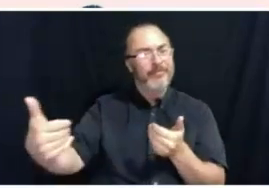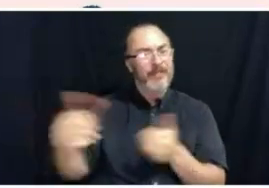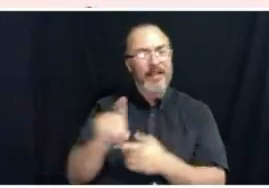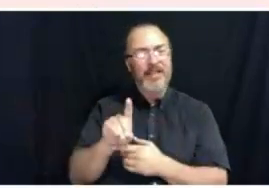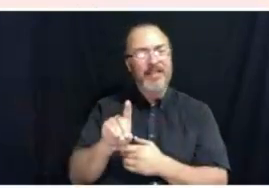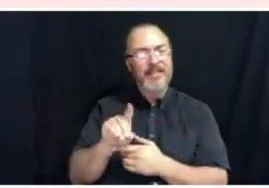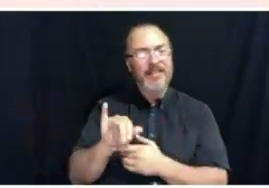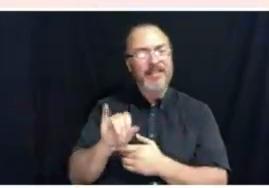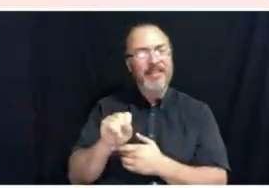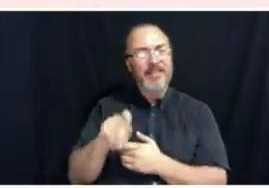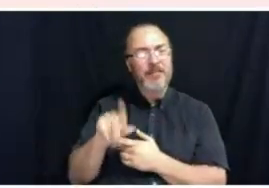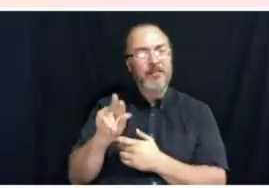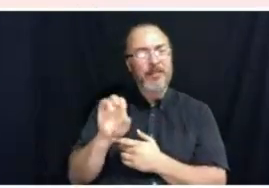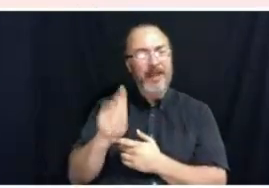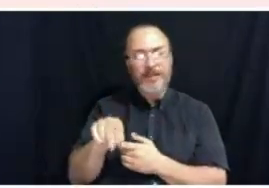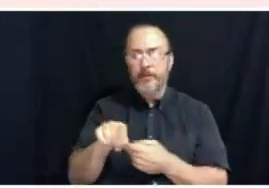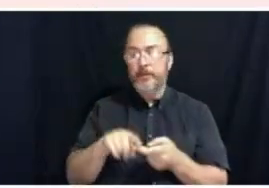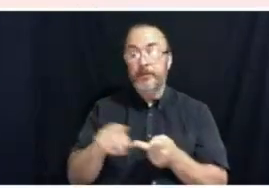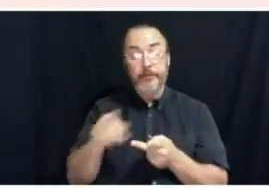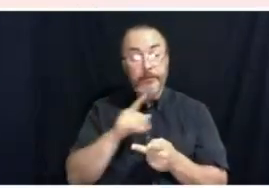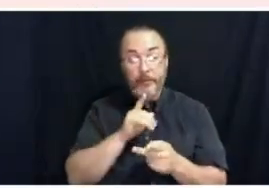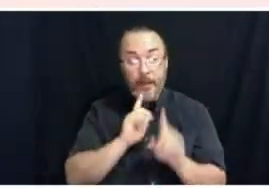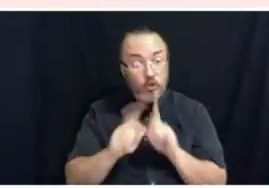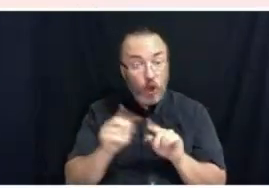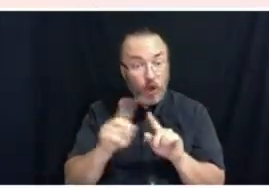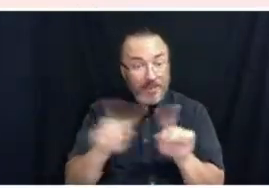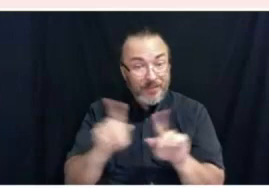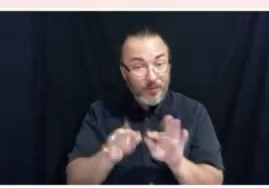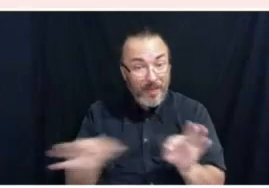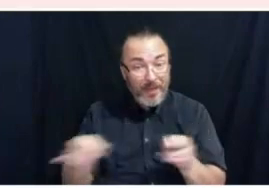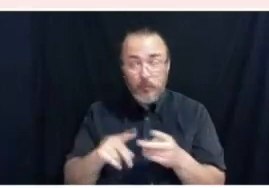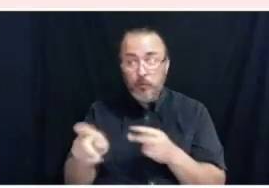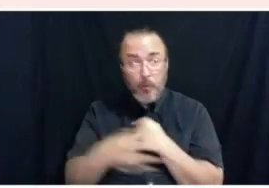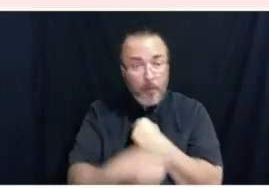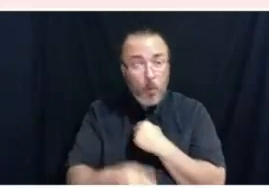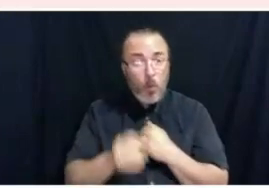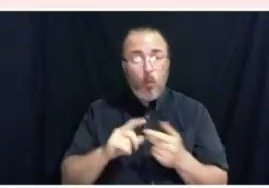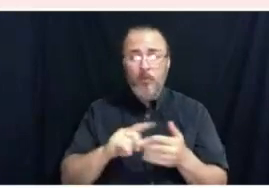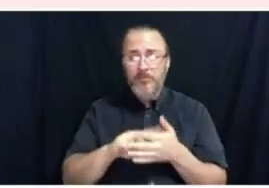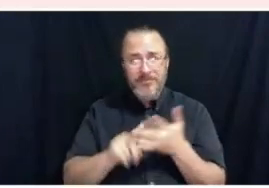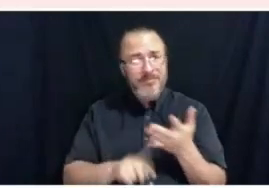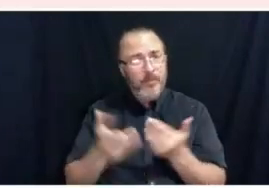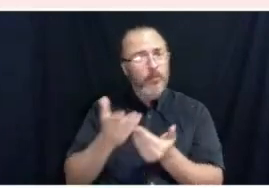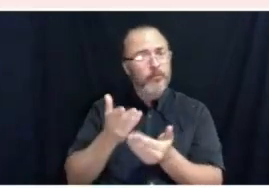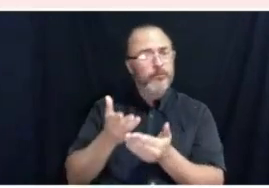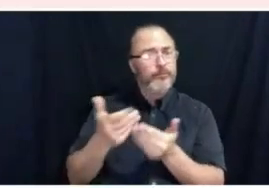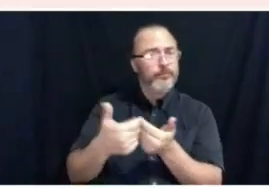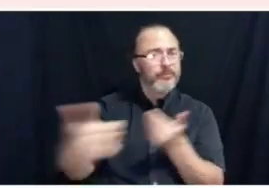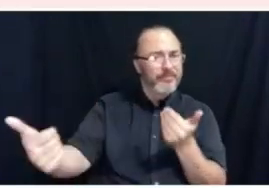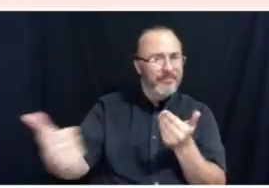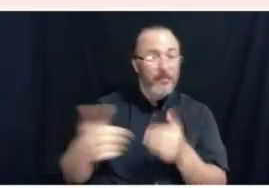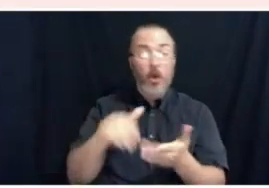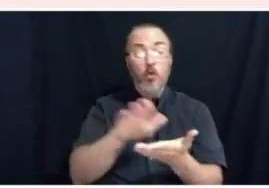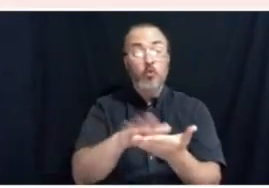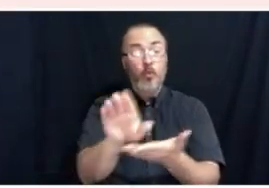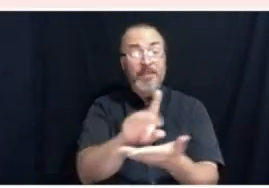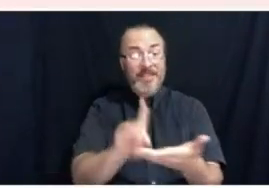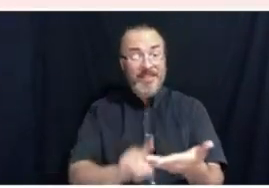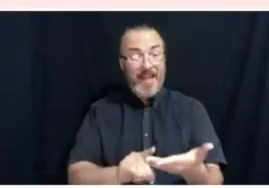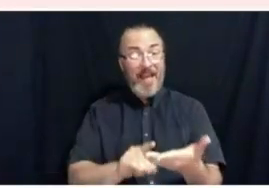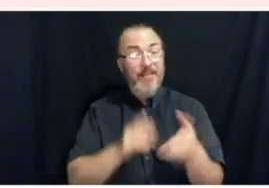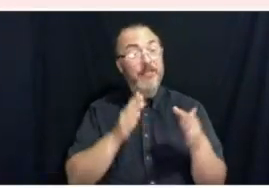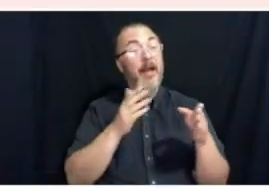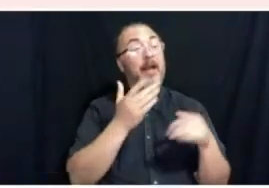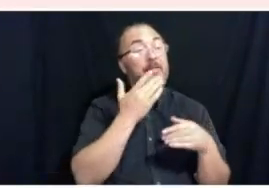a different language, or are poor and disadvantaged. School design may favor some students over